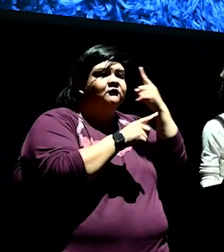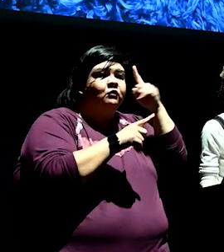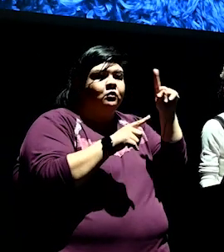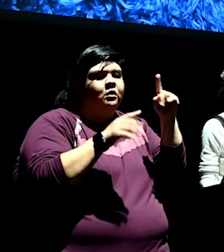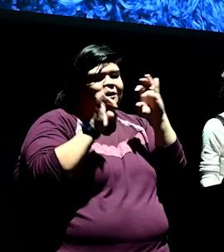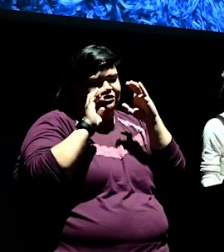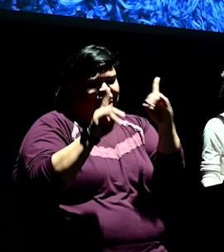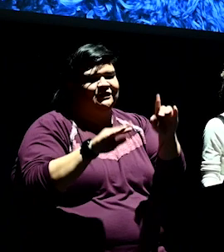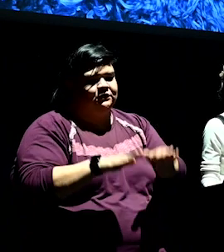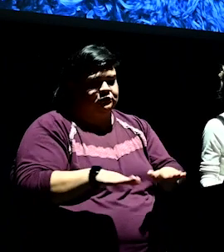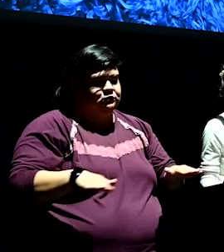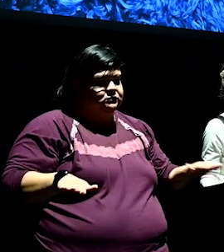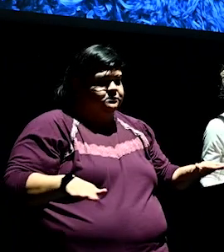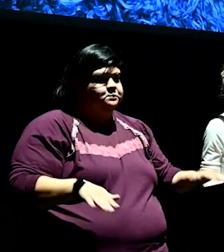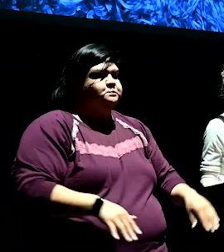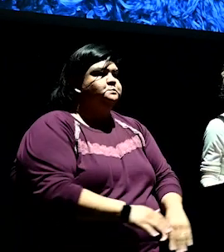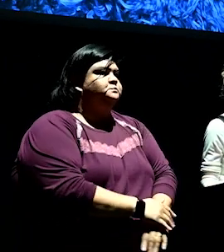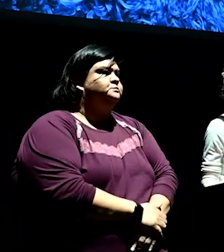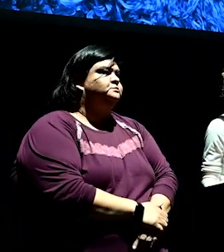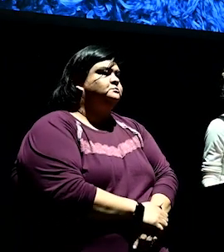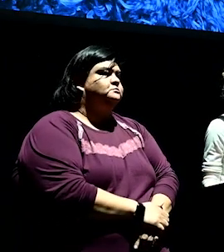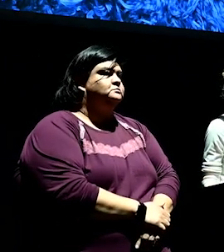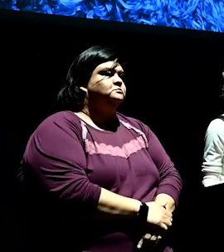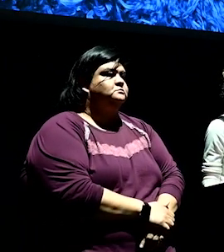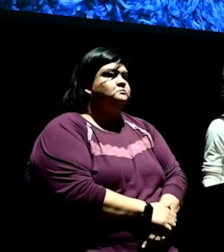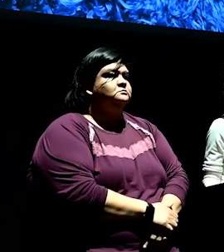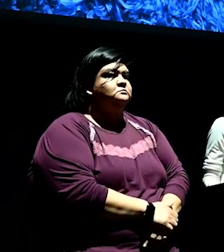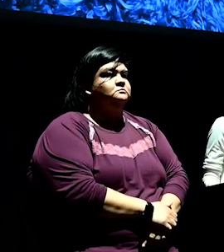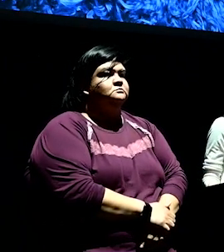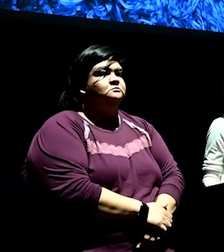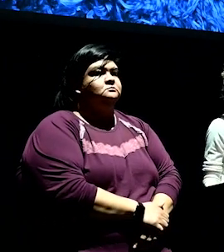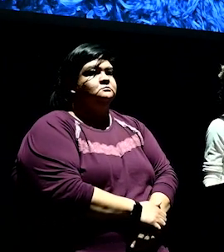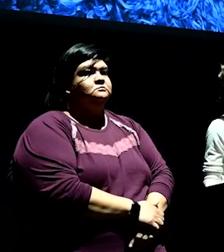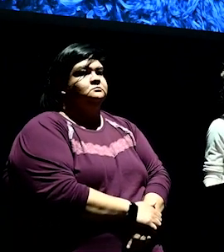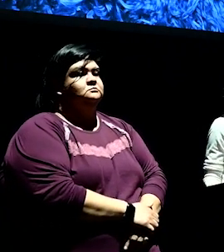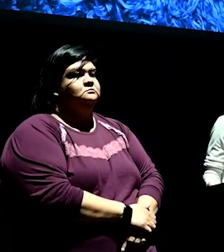children. And it seems so,